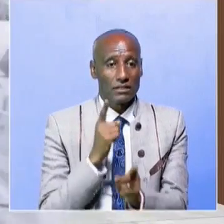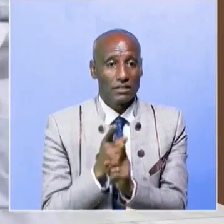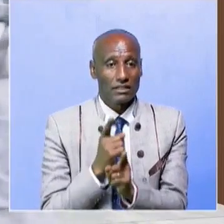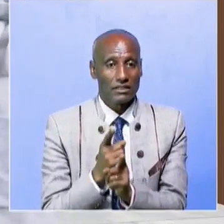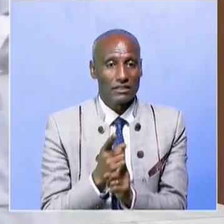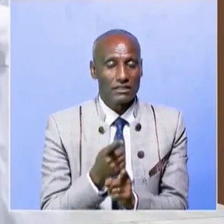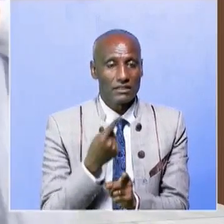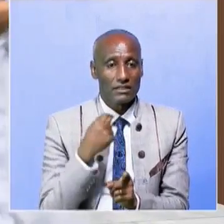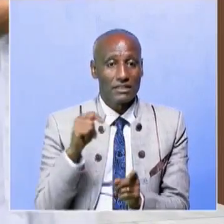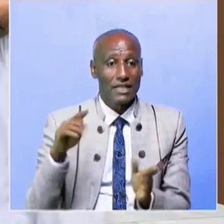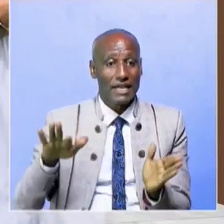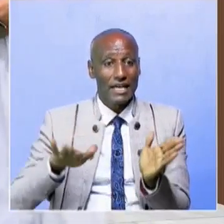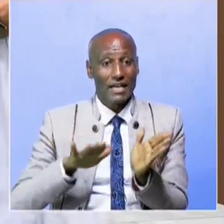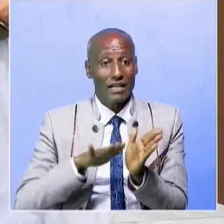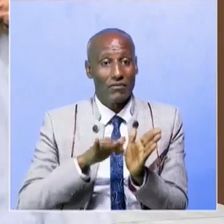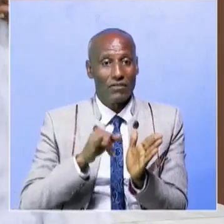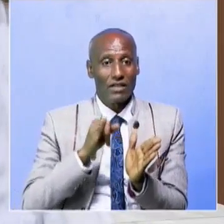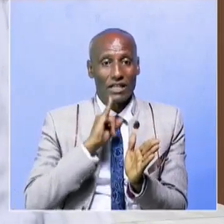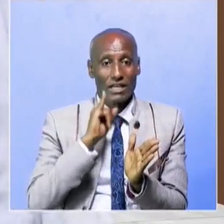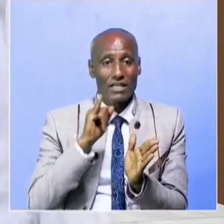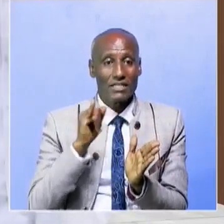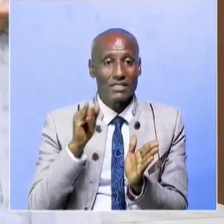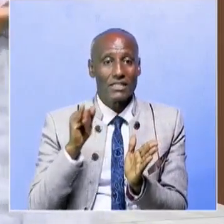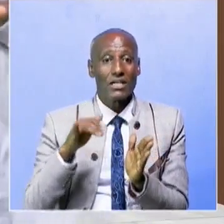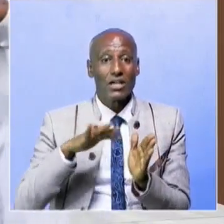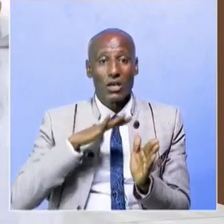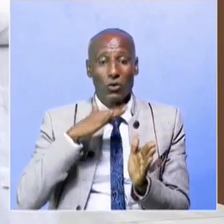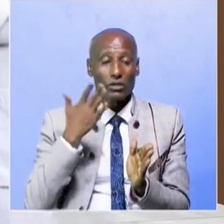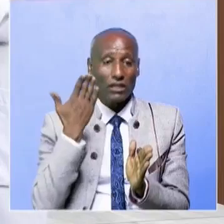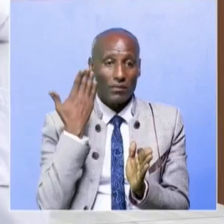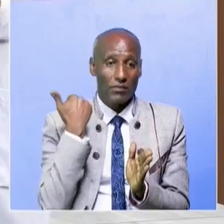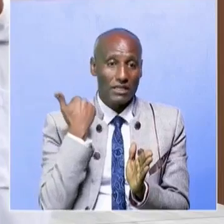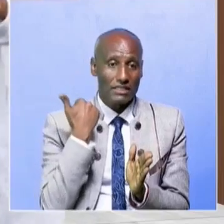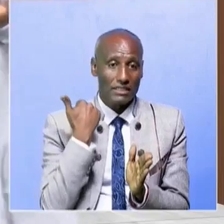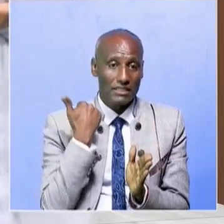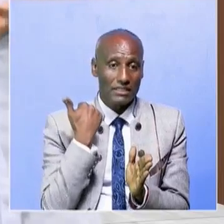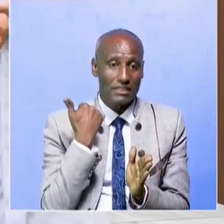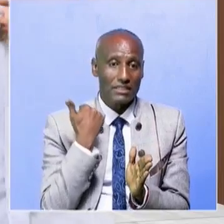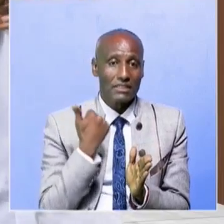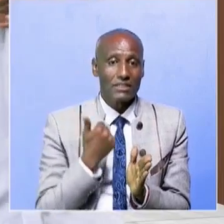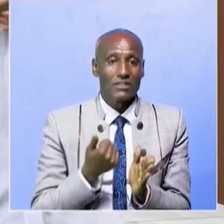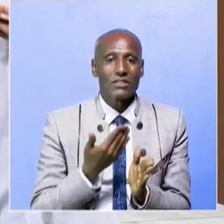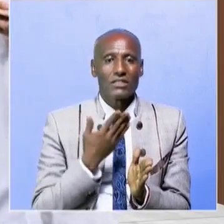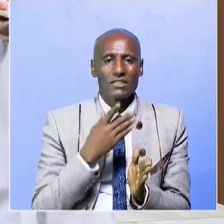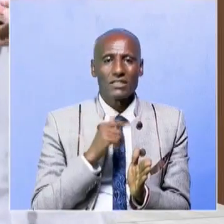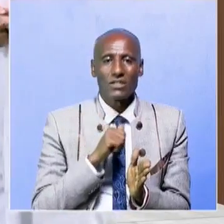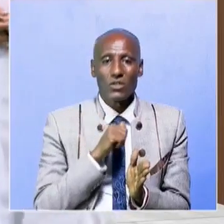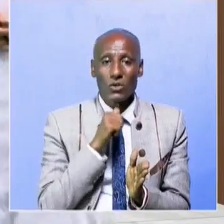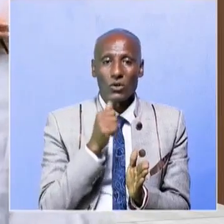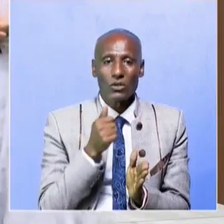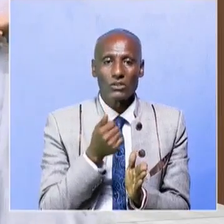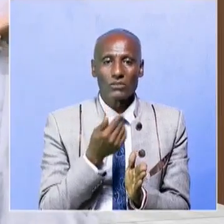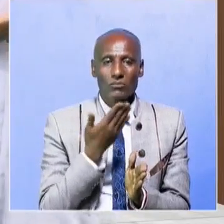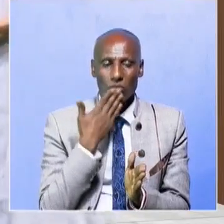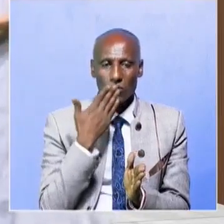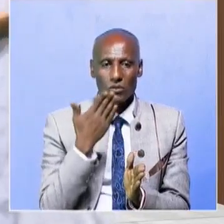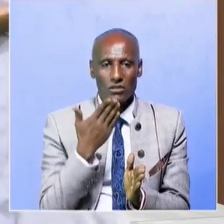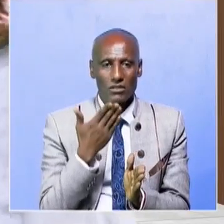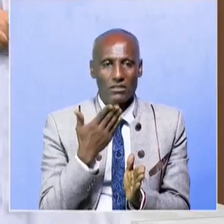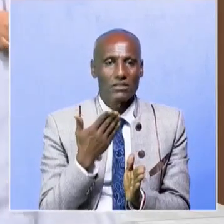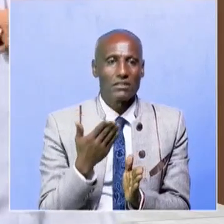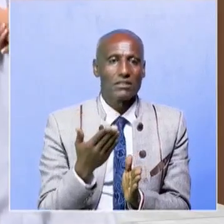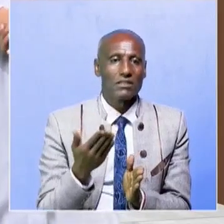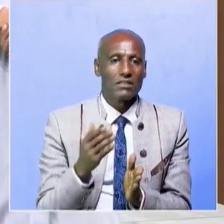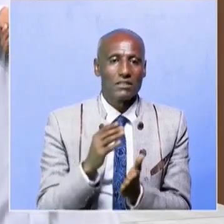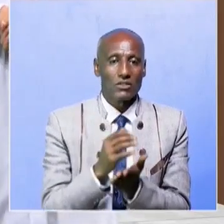The river is contaminated. It is polluted. It is not good. It's not safe for the environment.